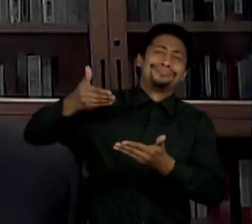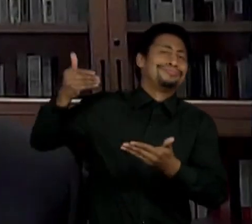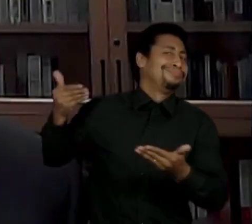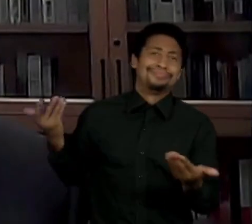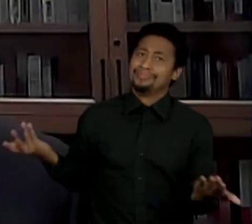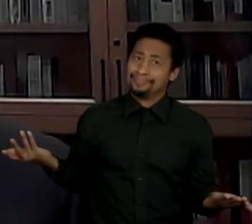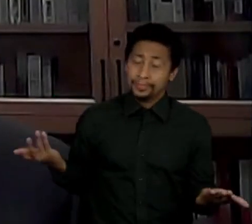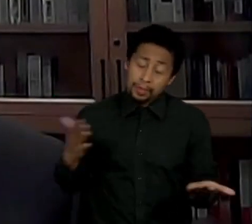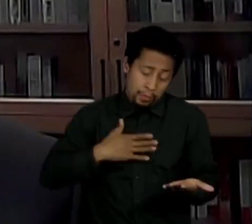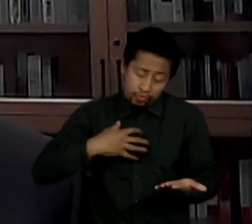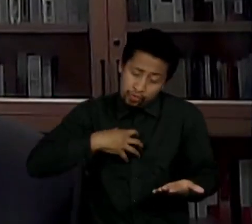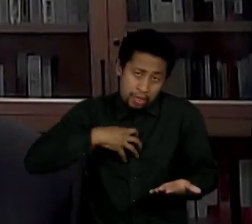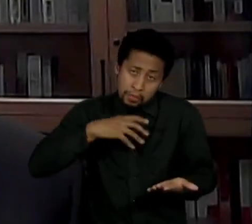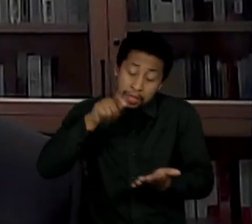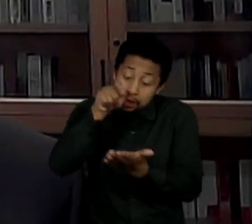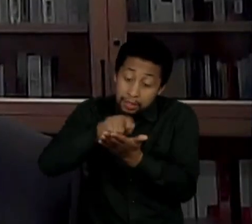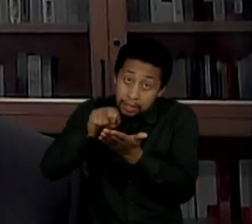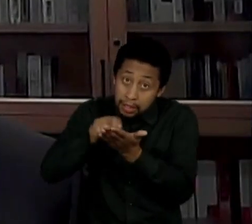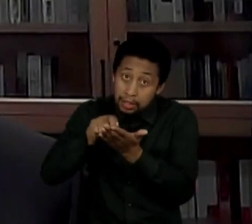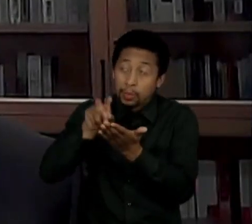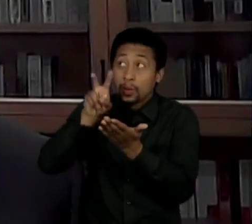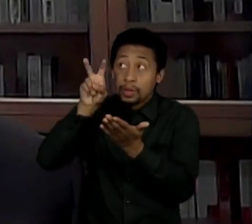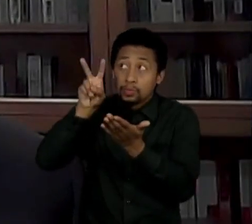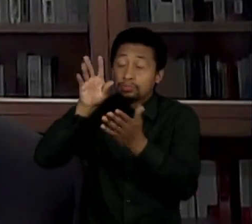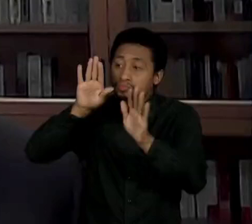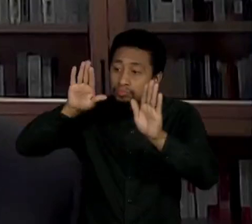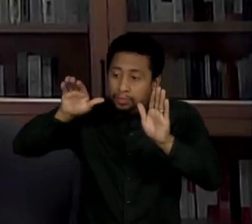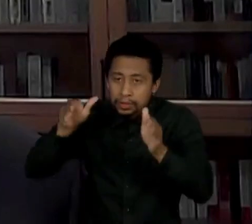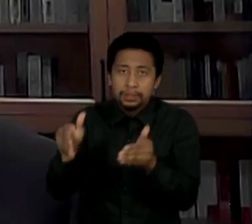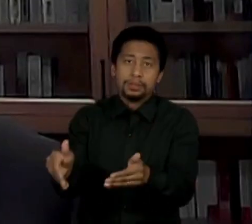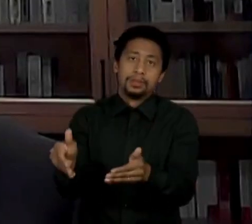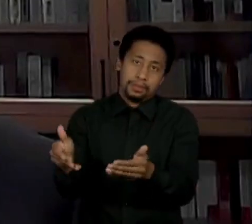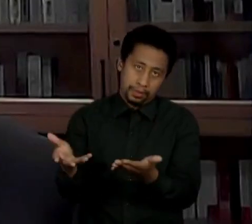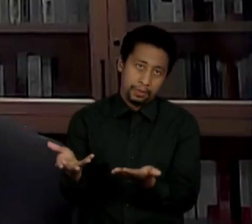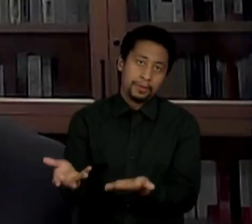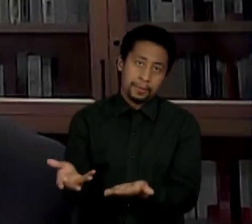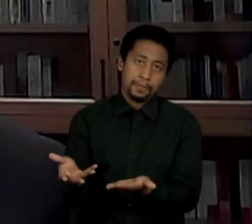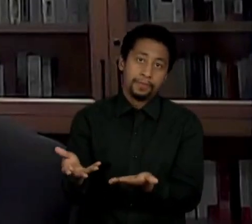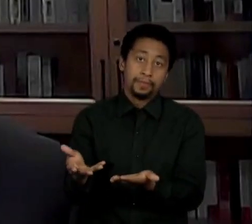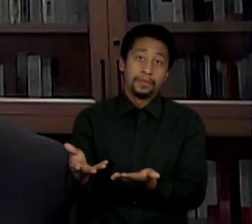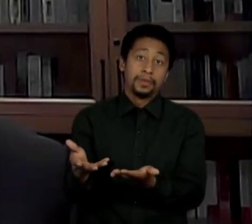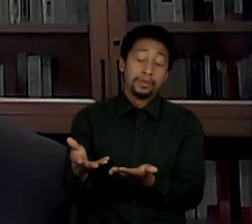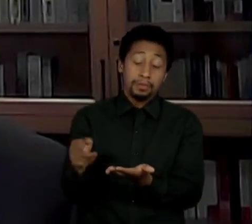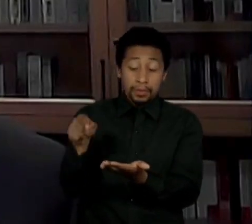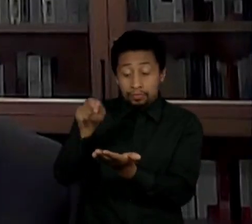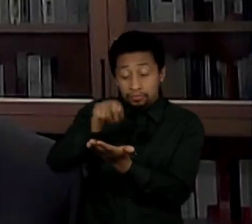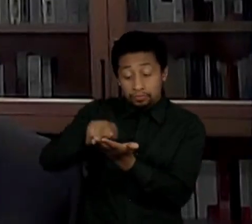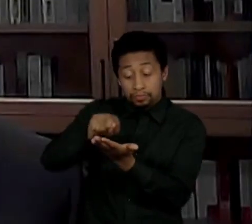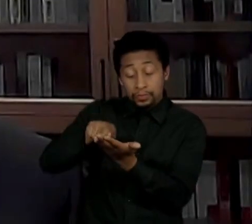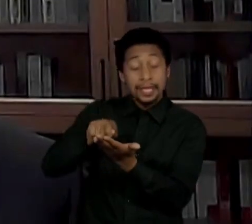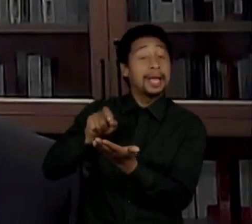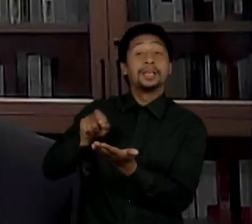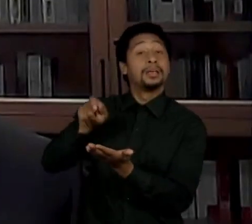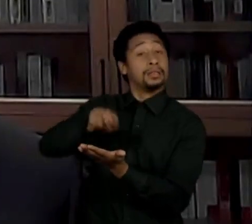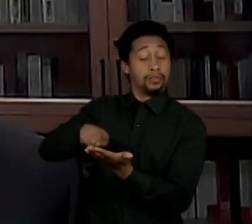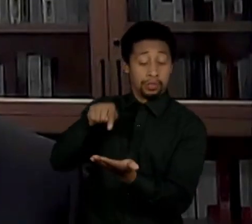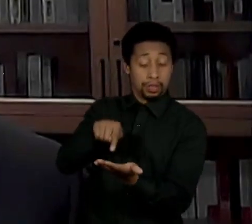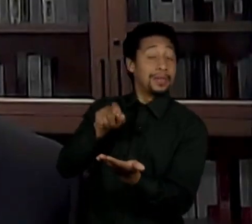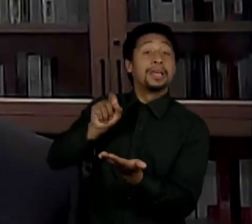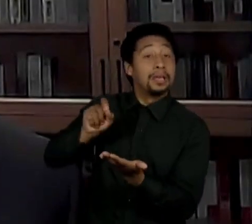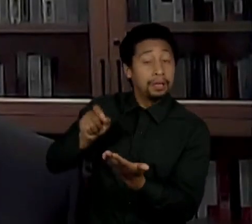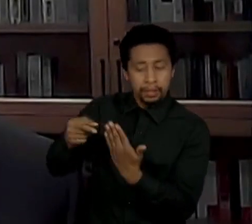Good writing is specific, could only have been written by the writer who wrote it. It's not